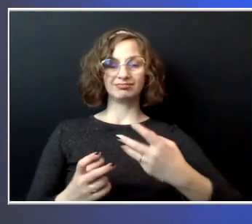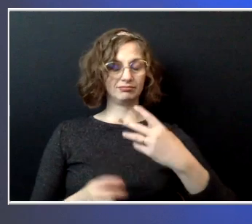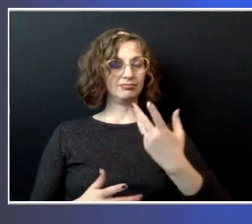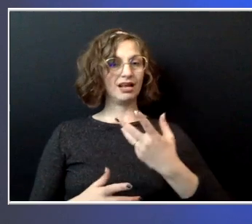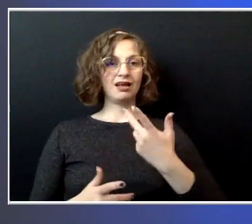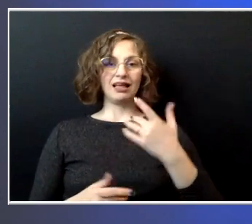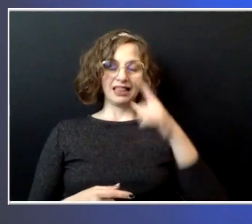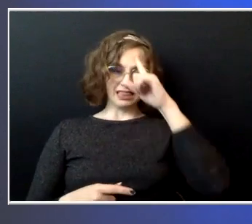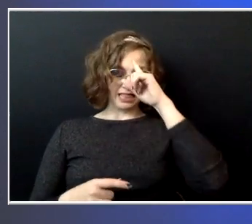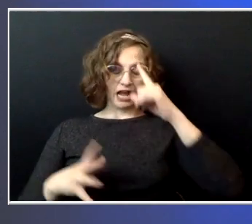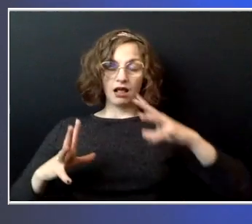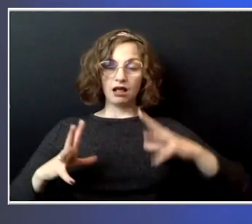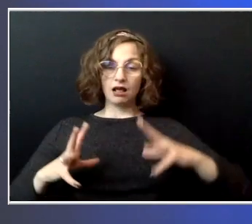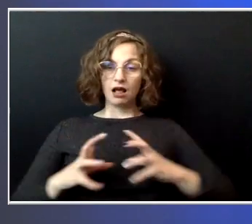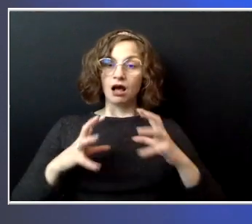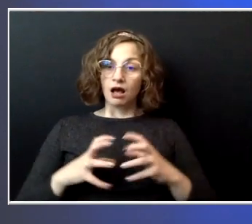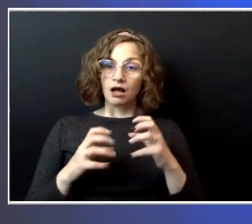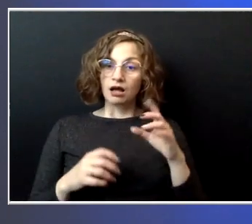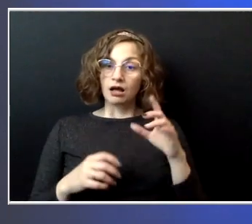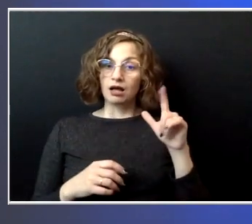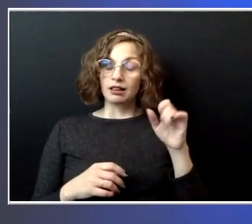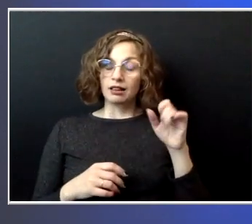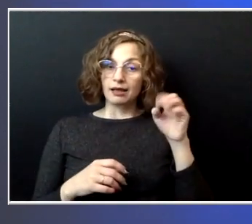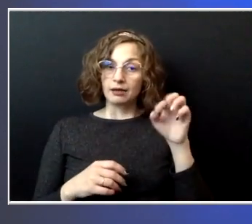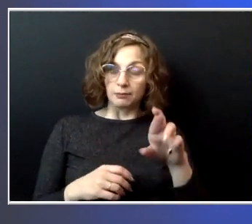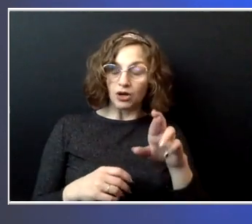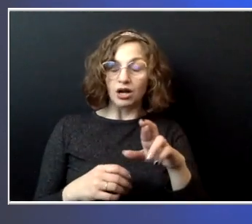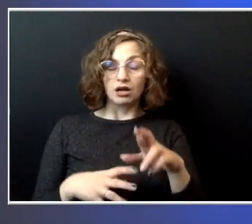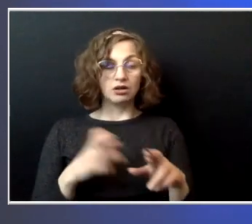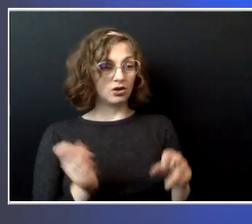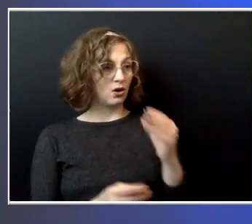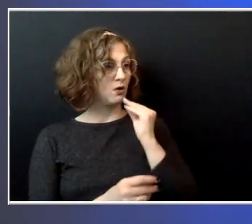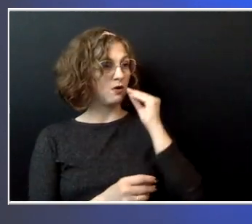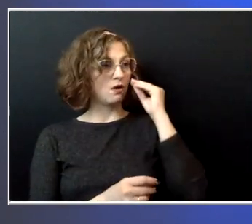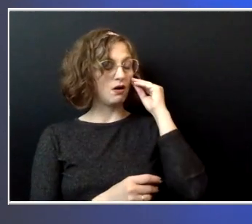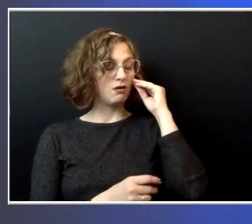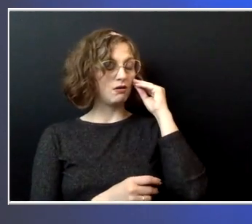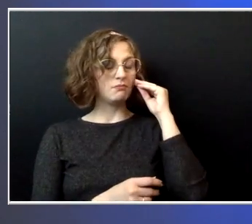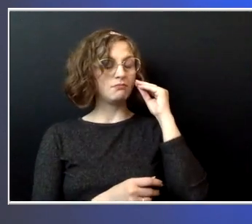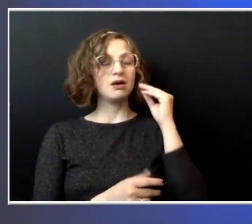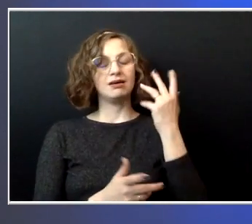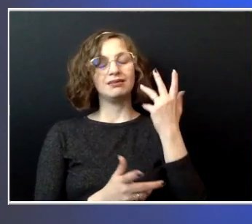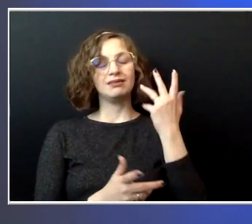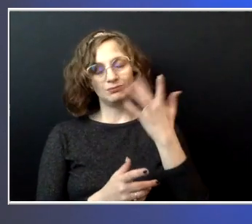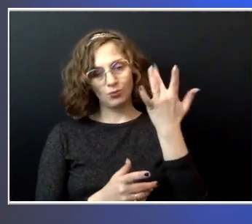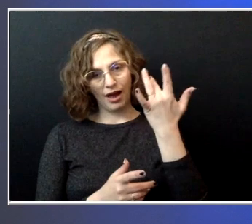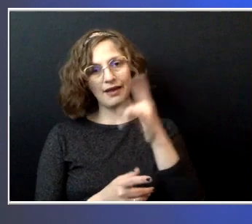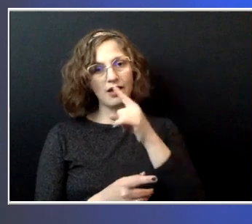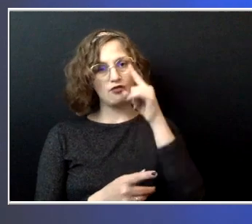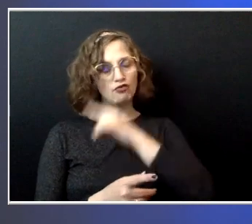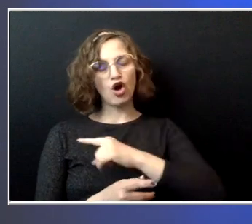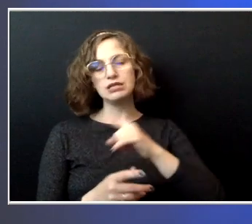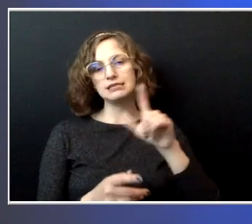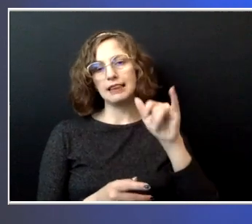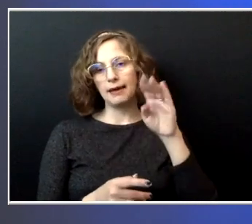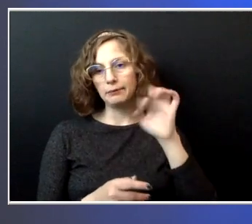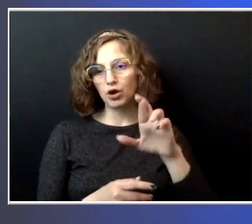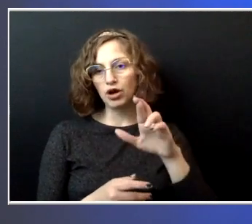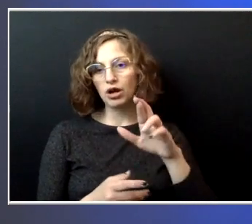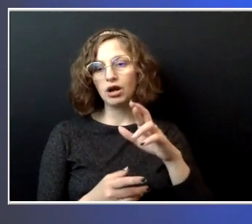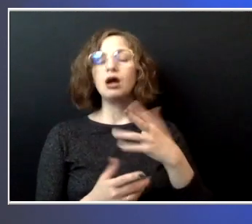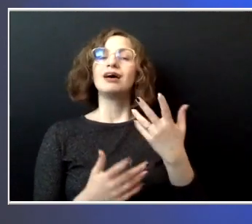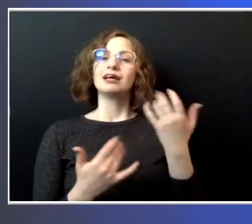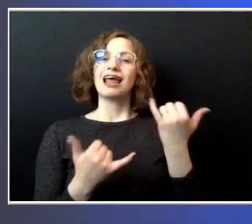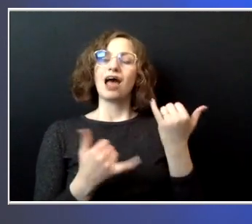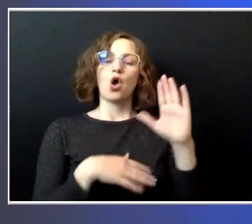labor, they go home. Well, the next time they may wait longer at home because they don't want to waste that 60 miles in 60 minutes travel